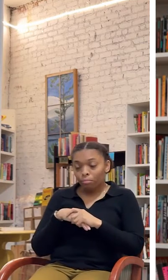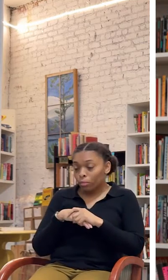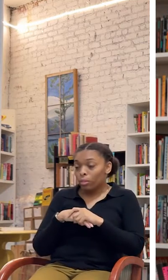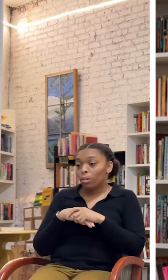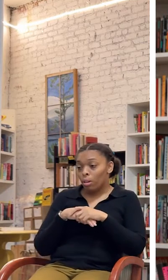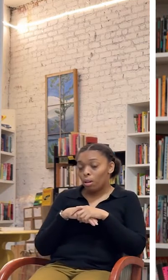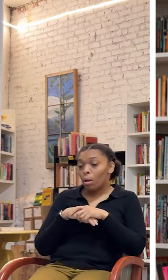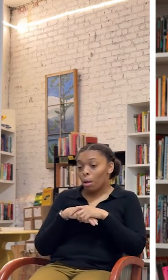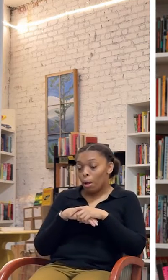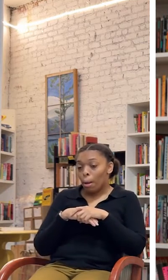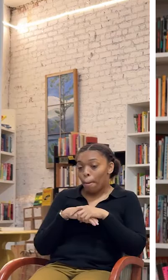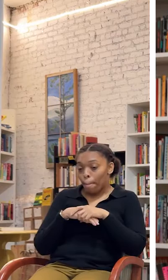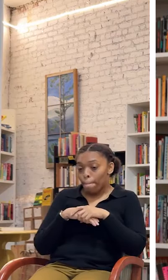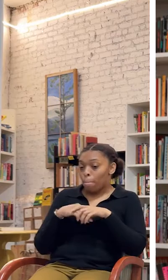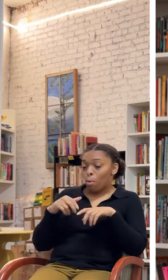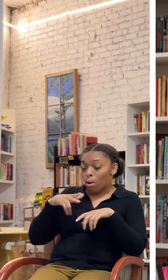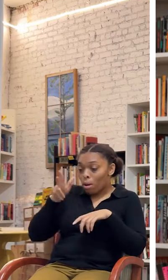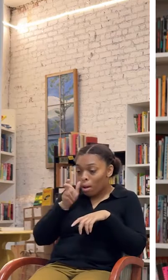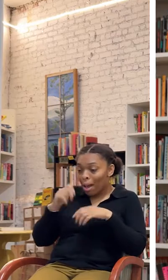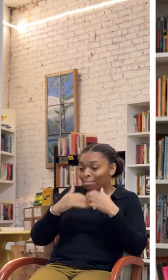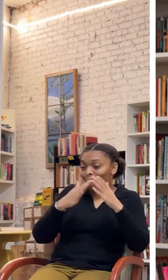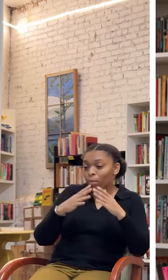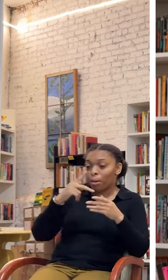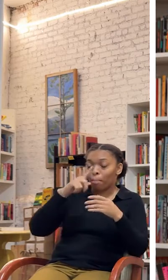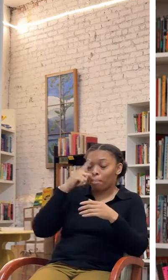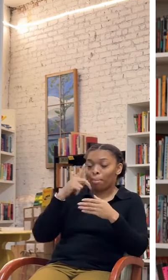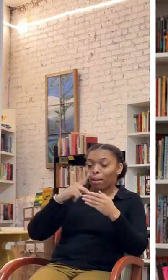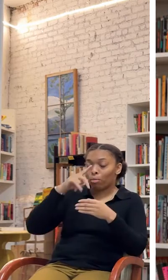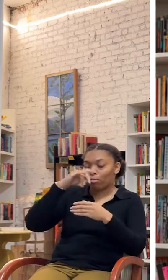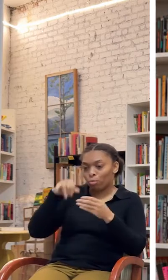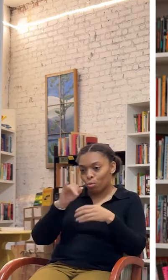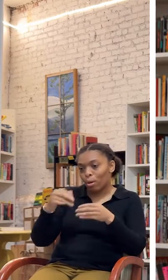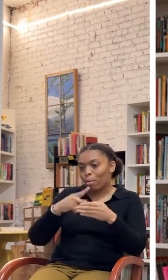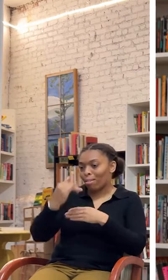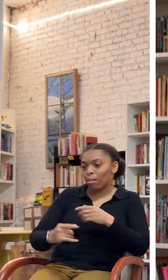is like, I created Black Joy Project, waking up crying.